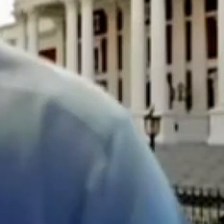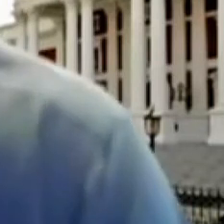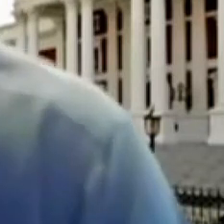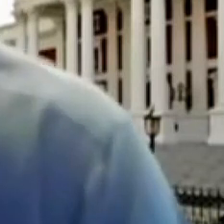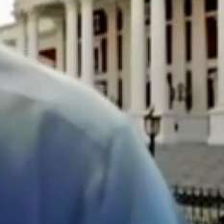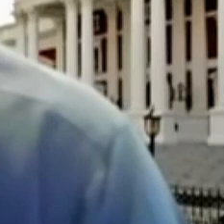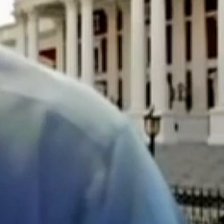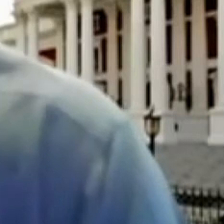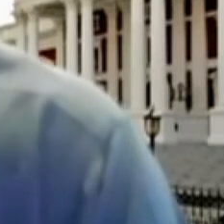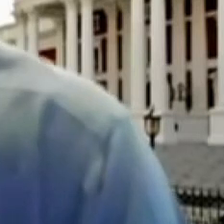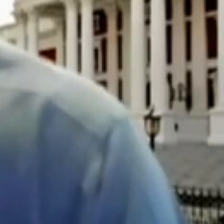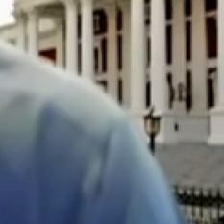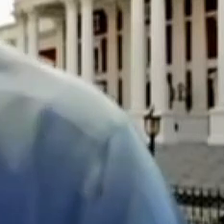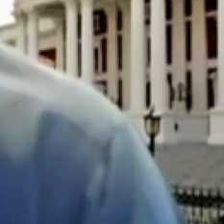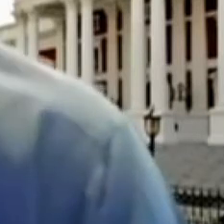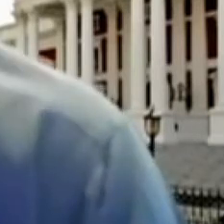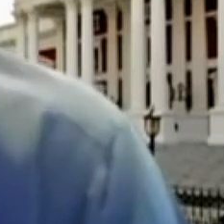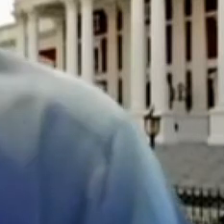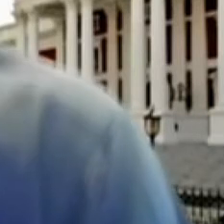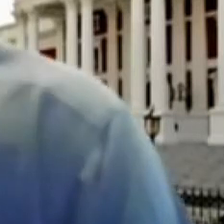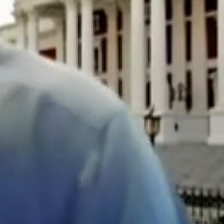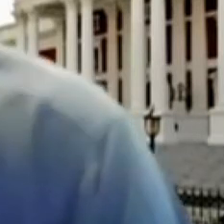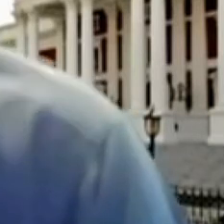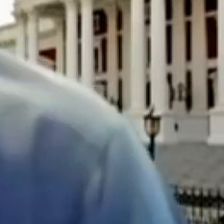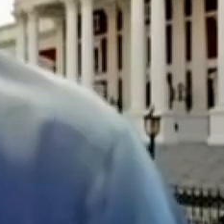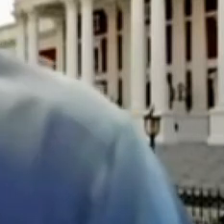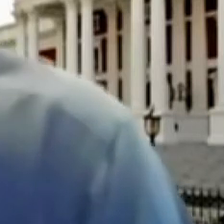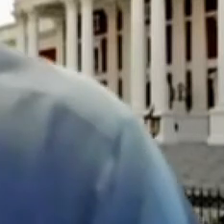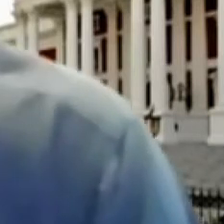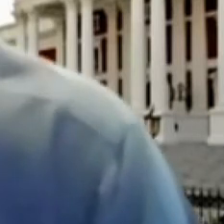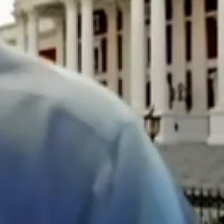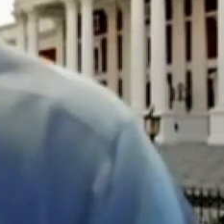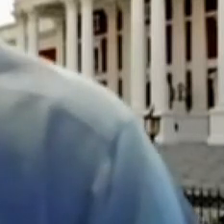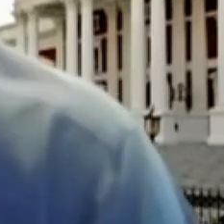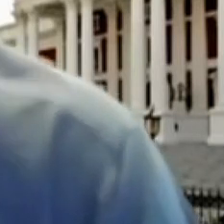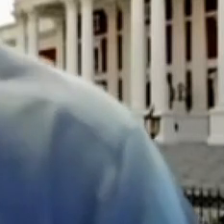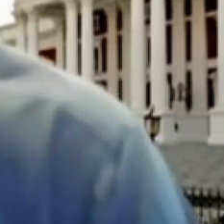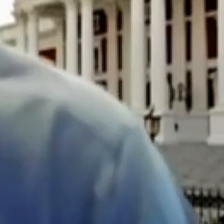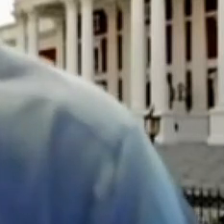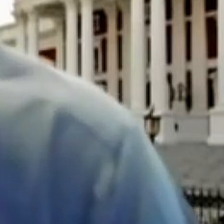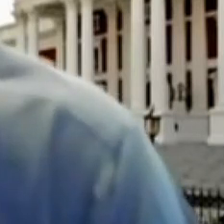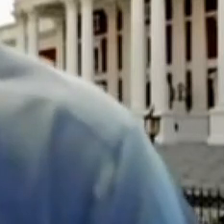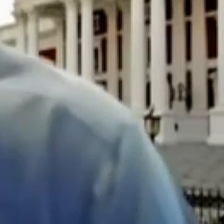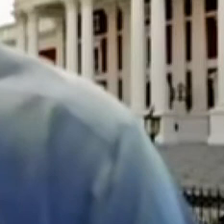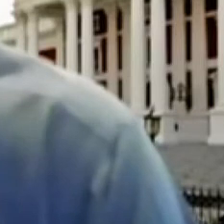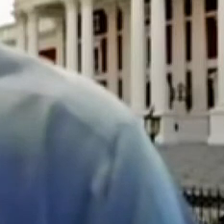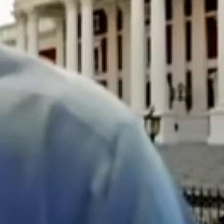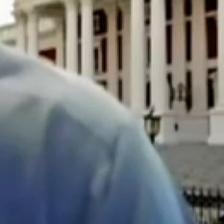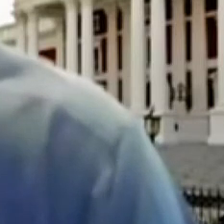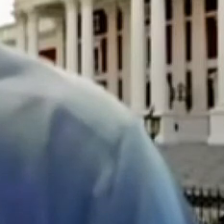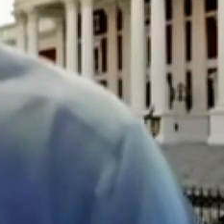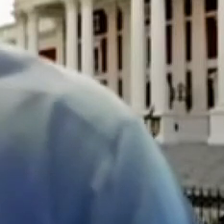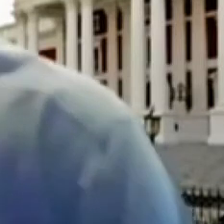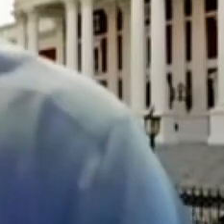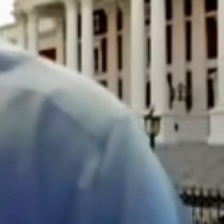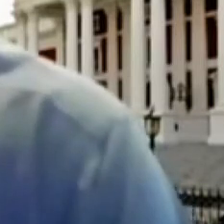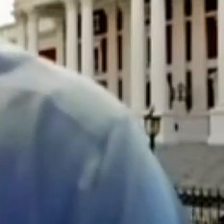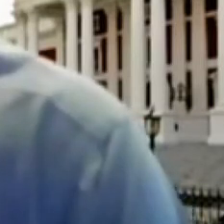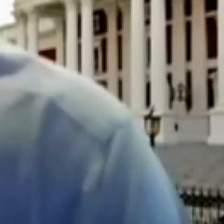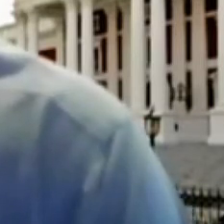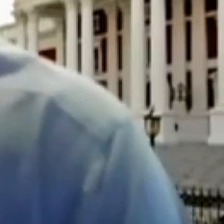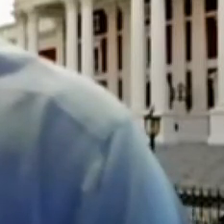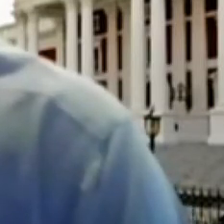you be doing to finally divorce Public Works as the project manager of the bulk projects